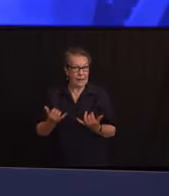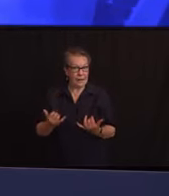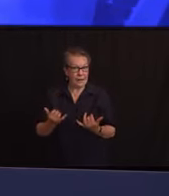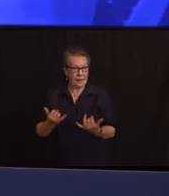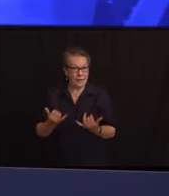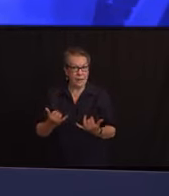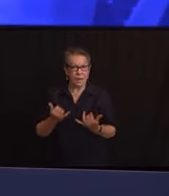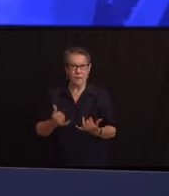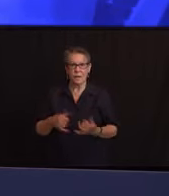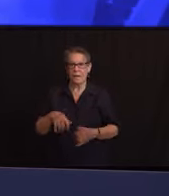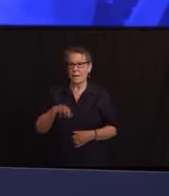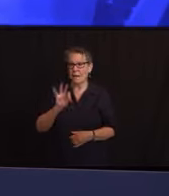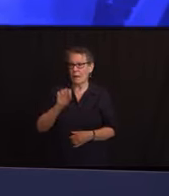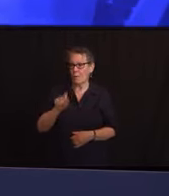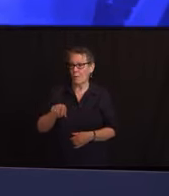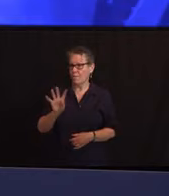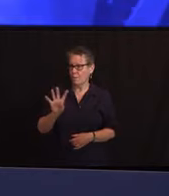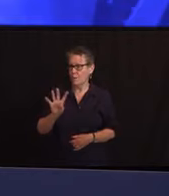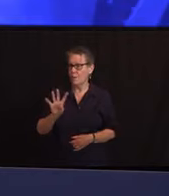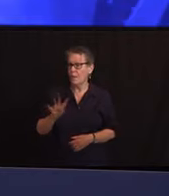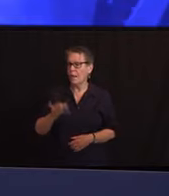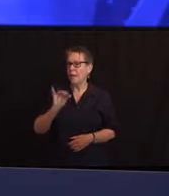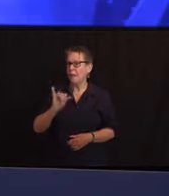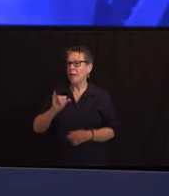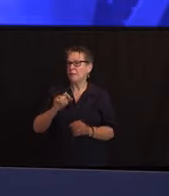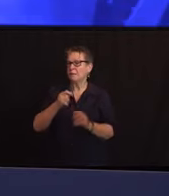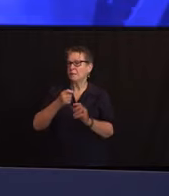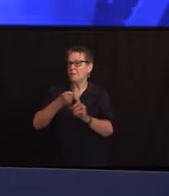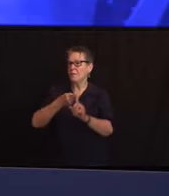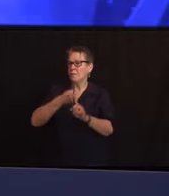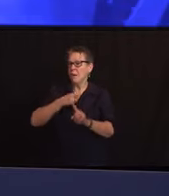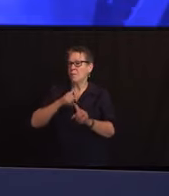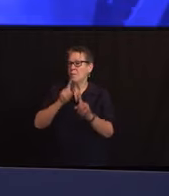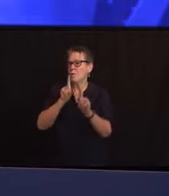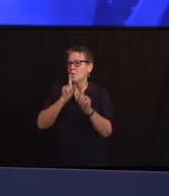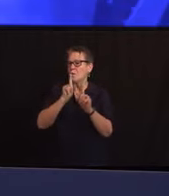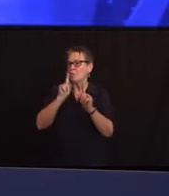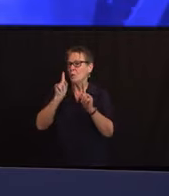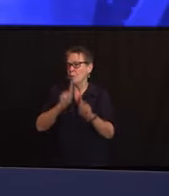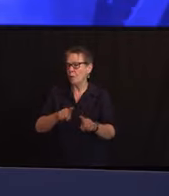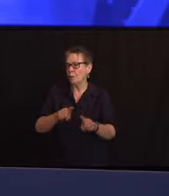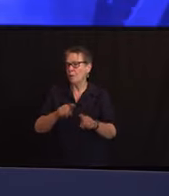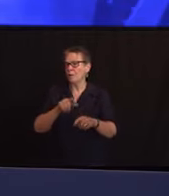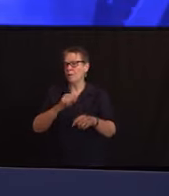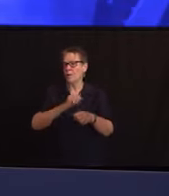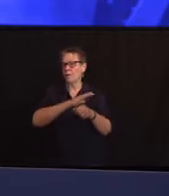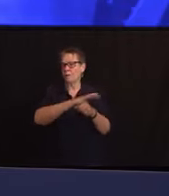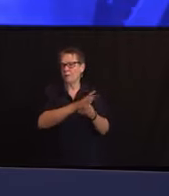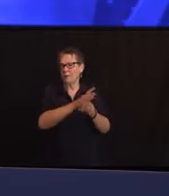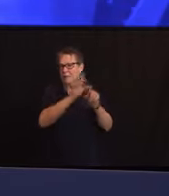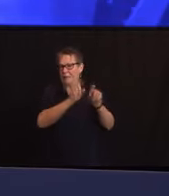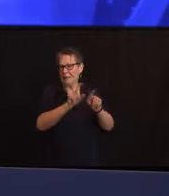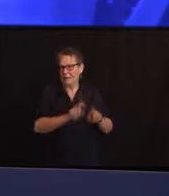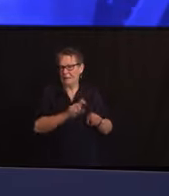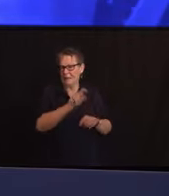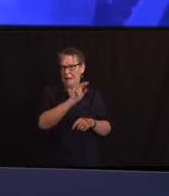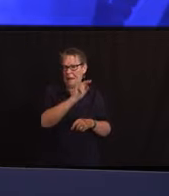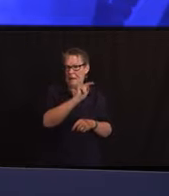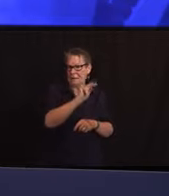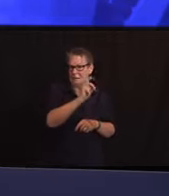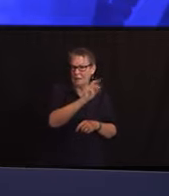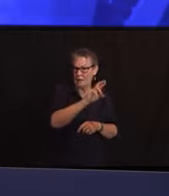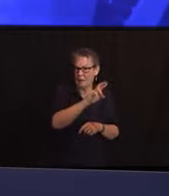is based on the reporting of positive PCR and antigen cases to the CDC. Several days ago, the RT was